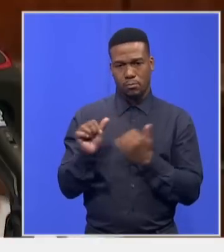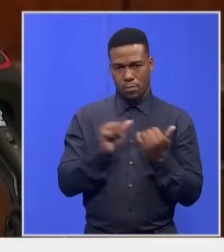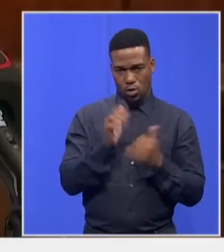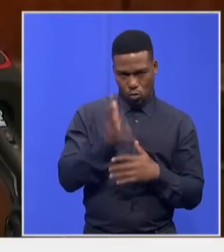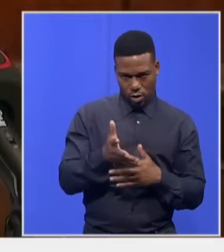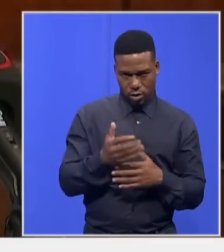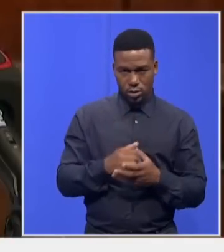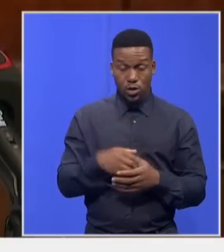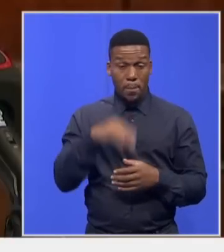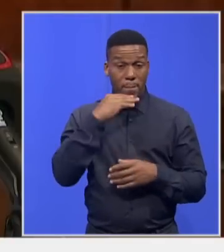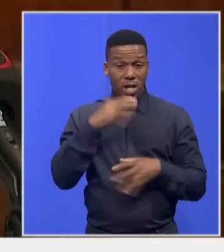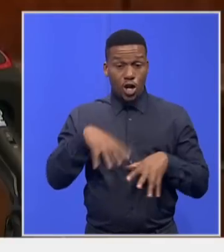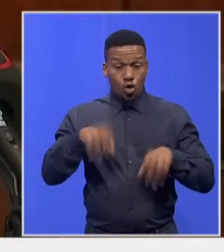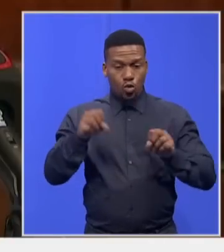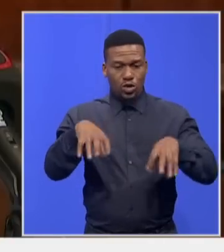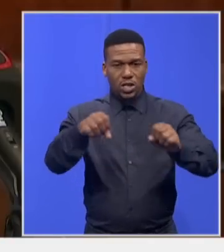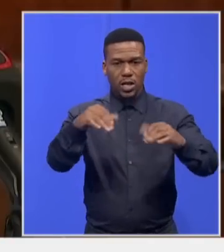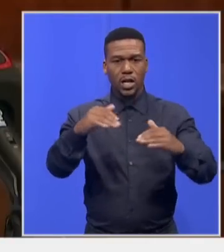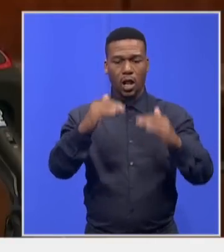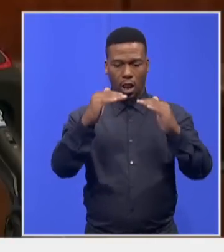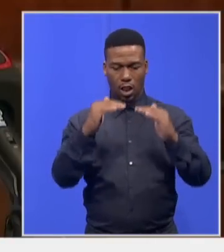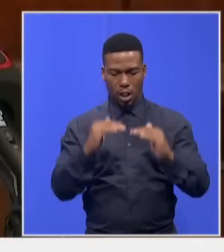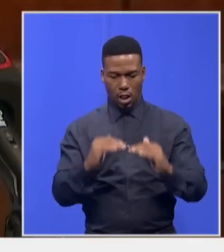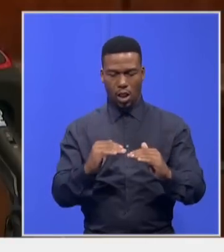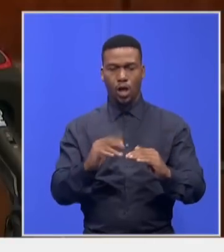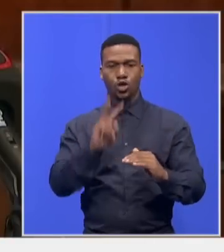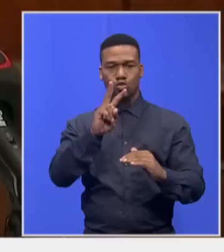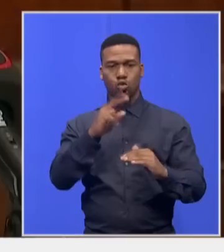So we're improving the performance of the